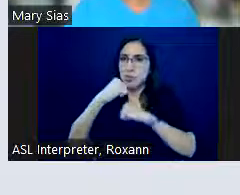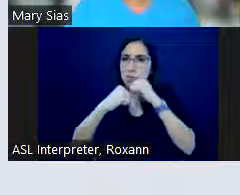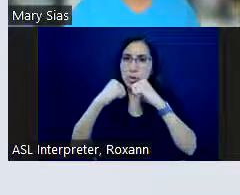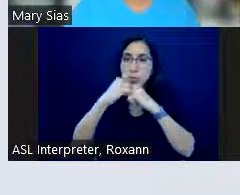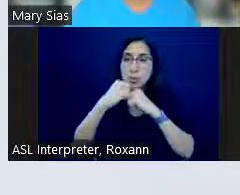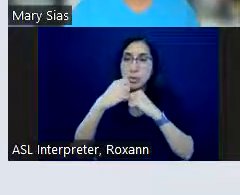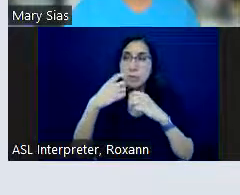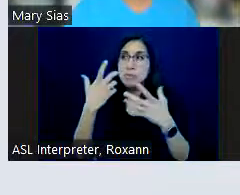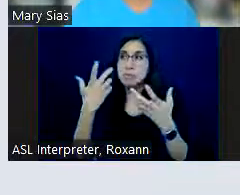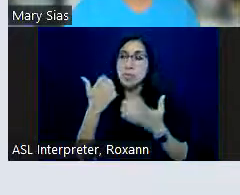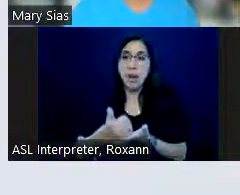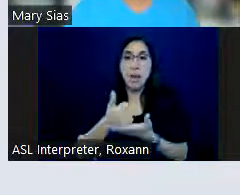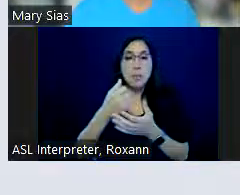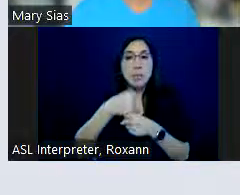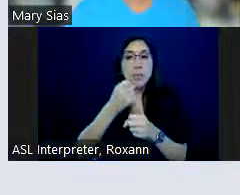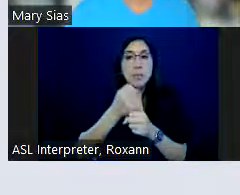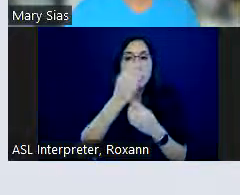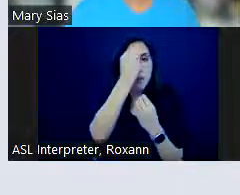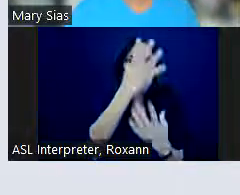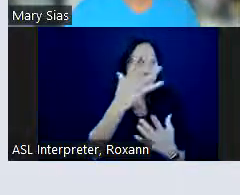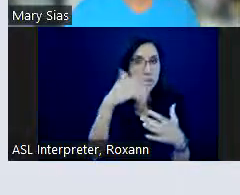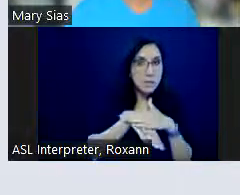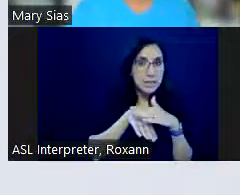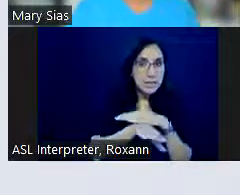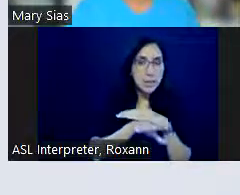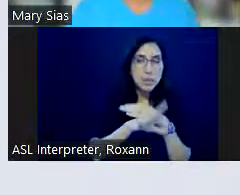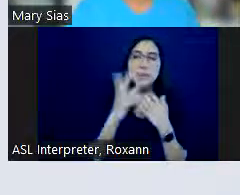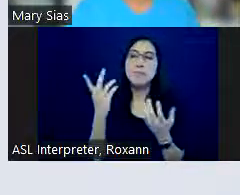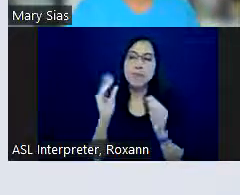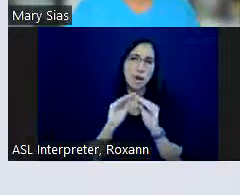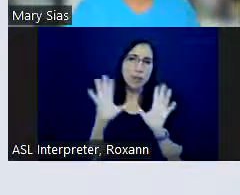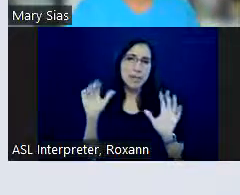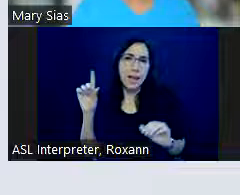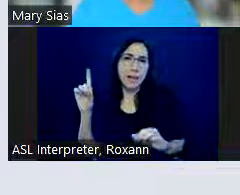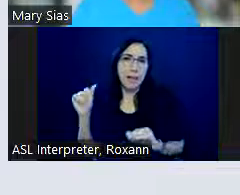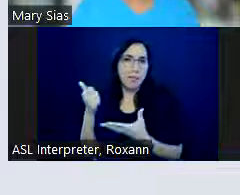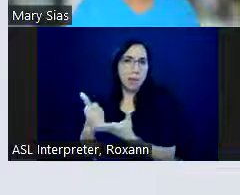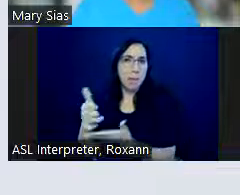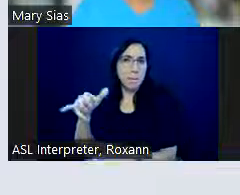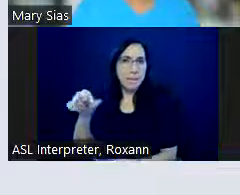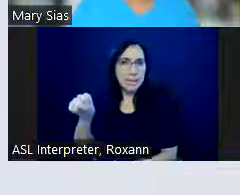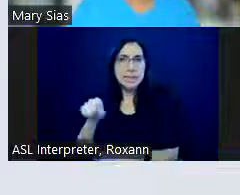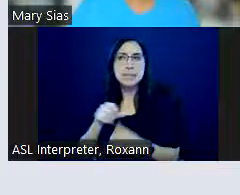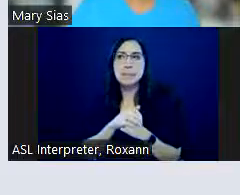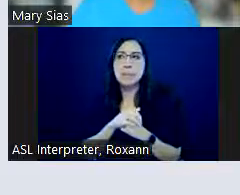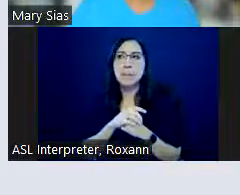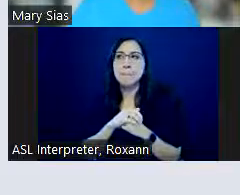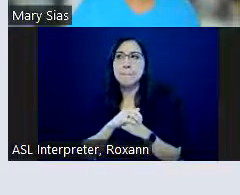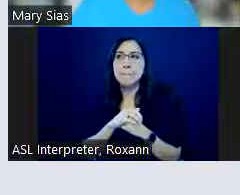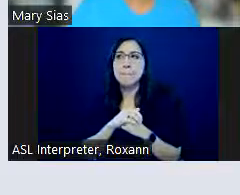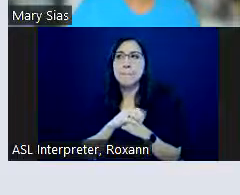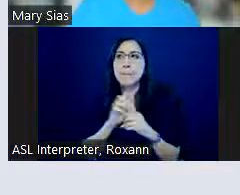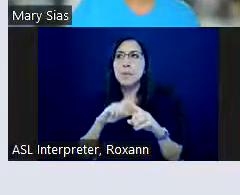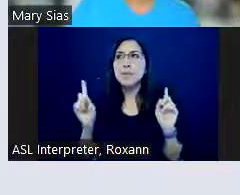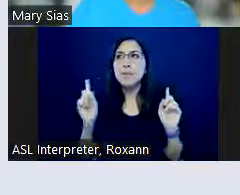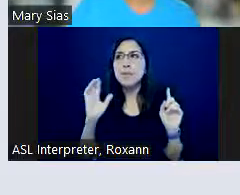accessible. And obviously, the ADA has helped with making some of that possible, but it seems to be